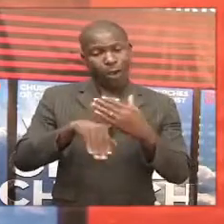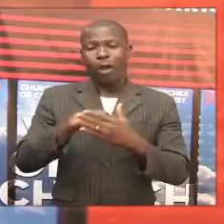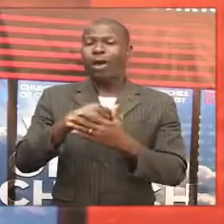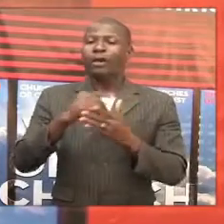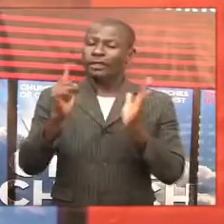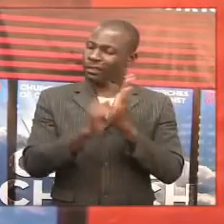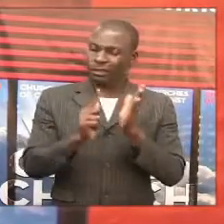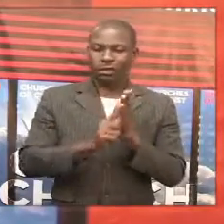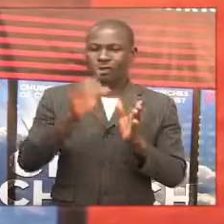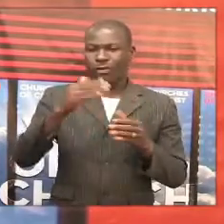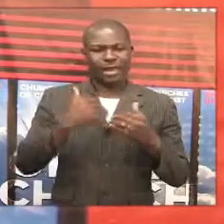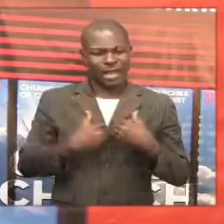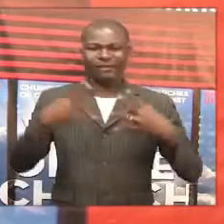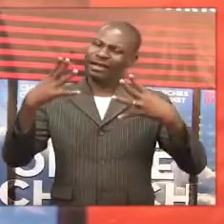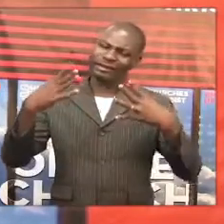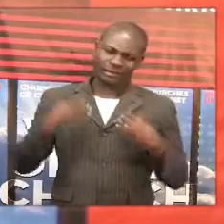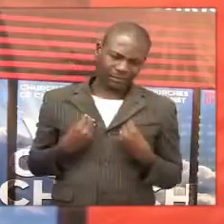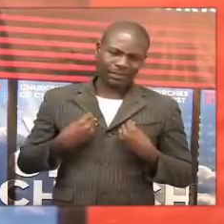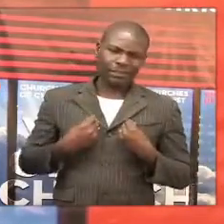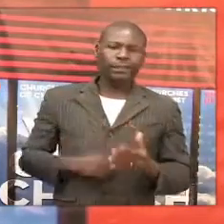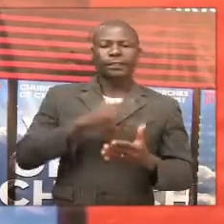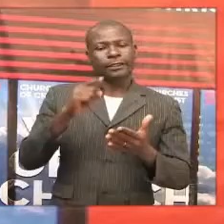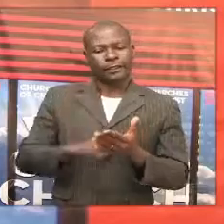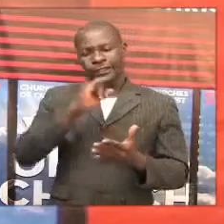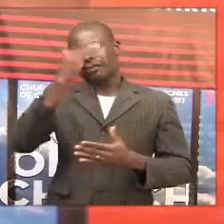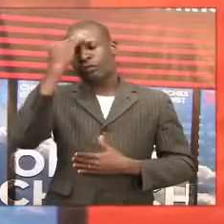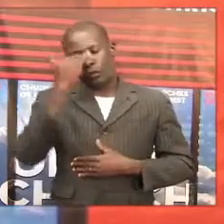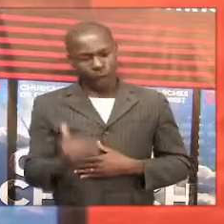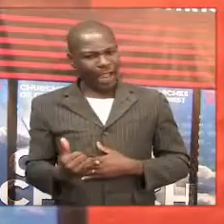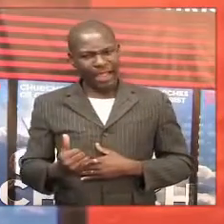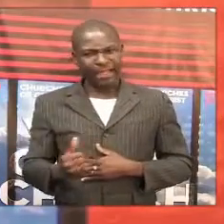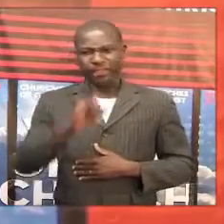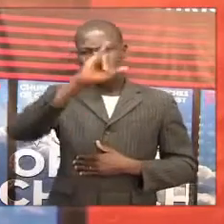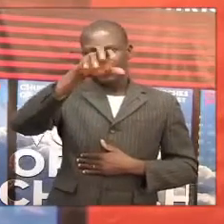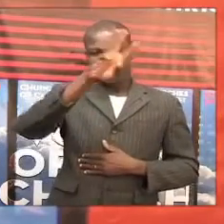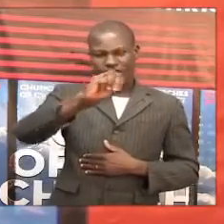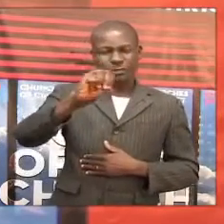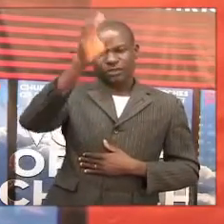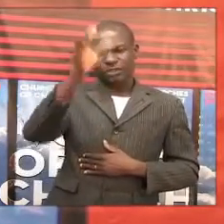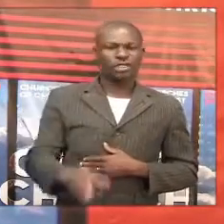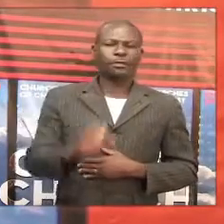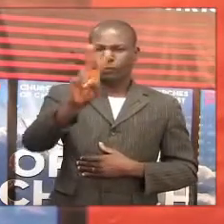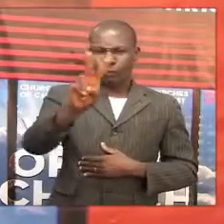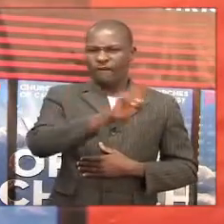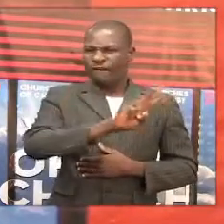what? We in tea and I mean, you tell me James chapter 2, verse 10. I can say, you obey him, ranging